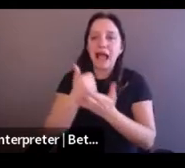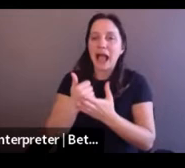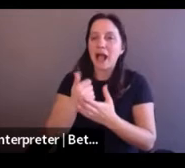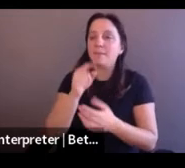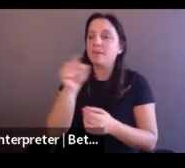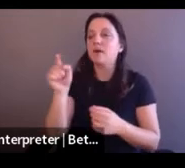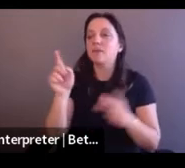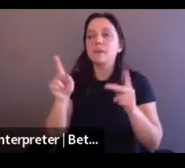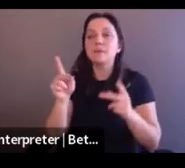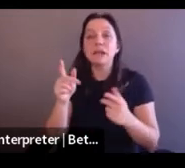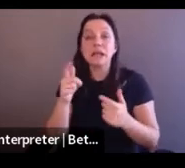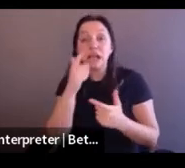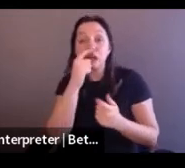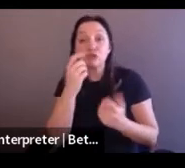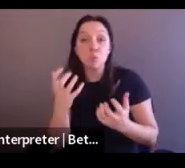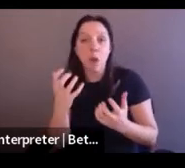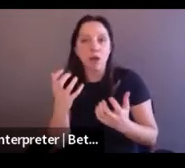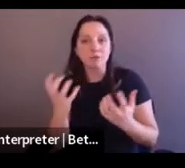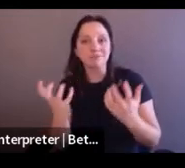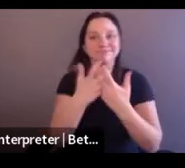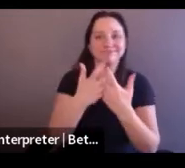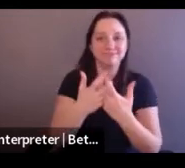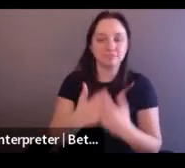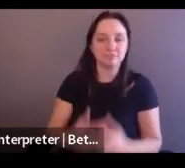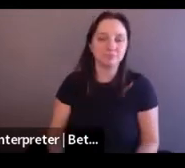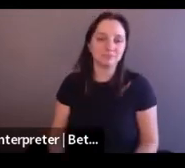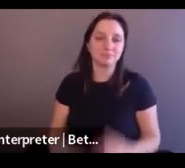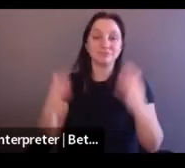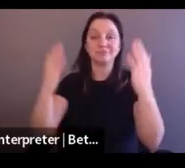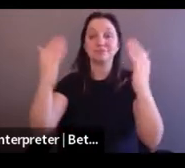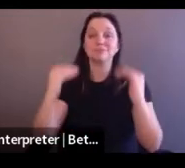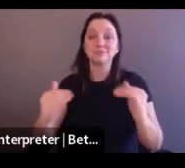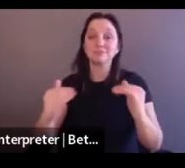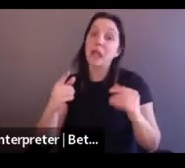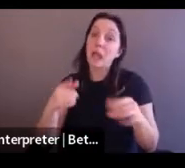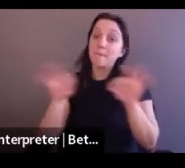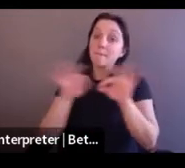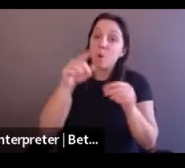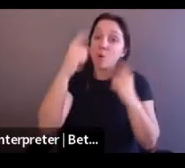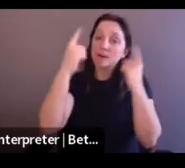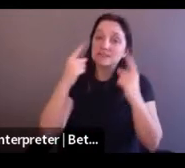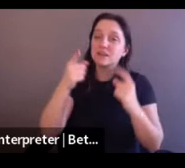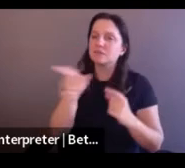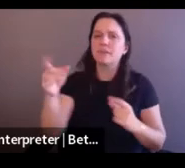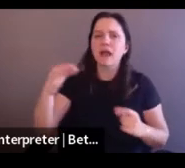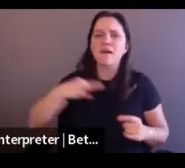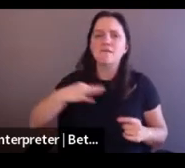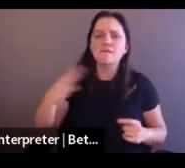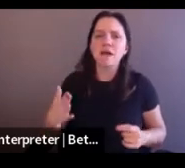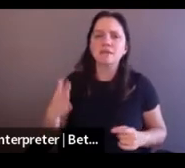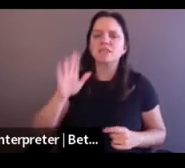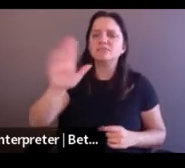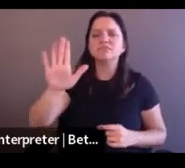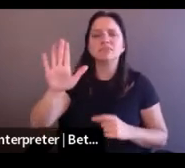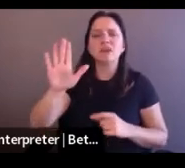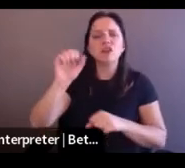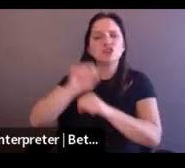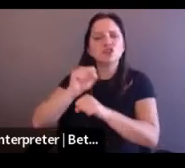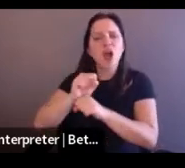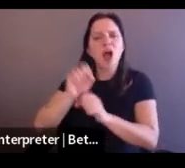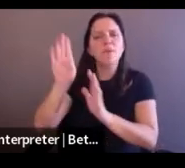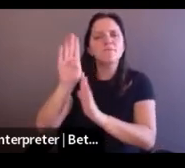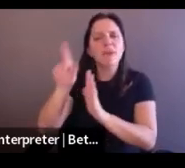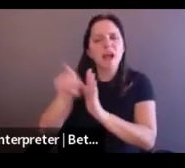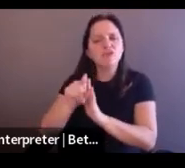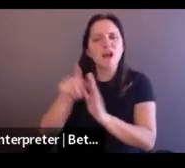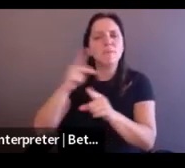about volunteers' professional backgrounds and what their motivations are for volunteers, as well as some obstacles to volunteering. So we just talked about that.